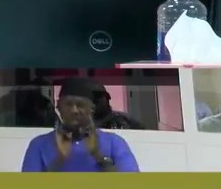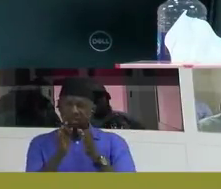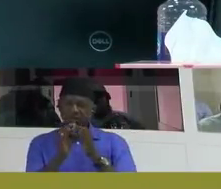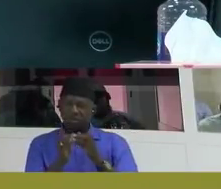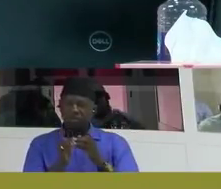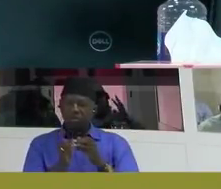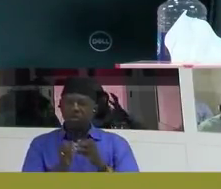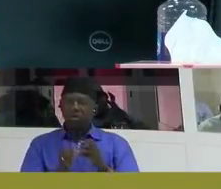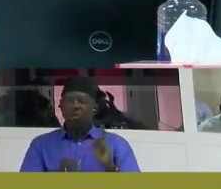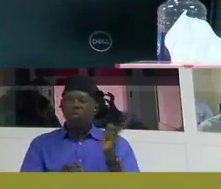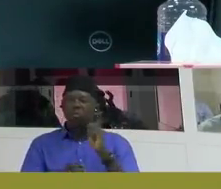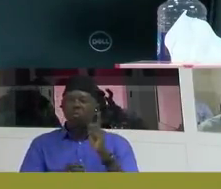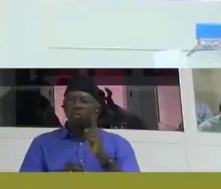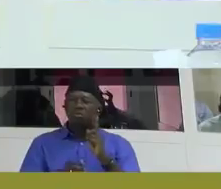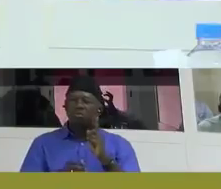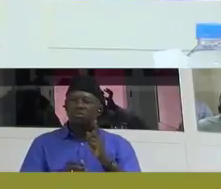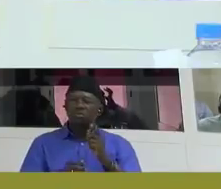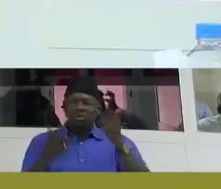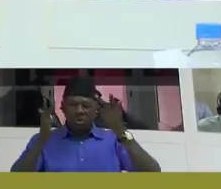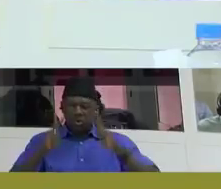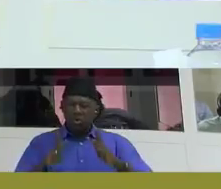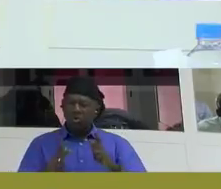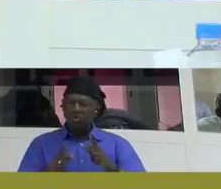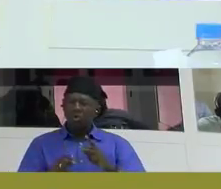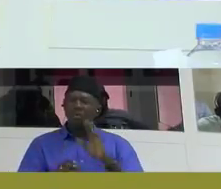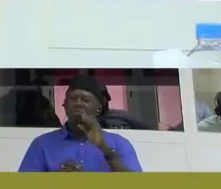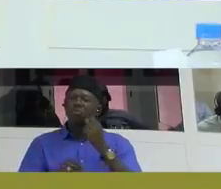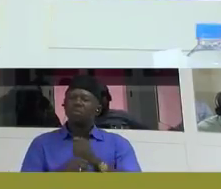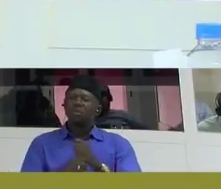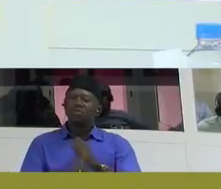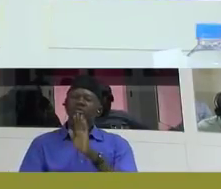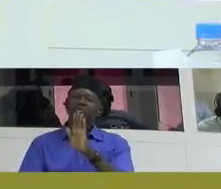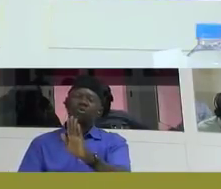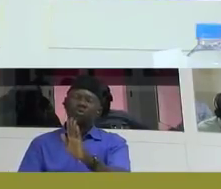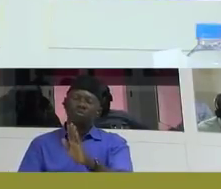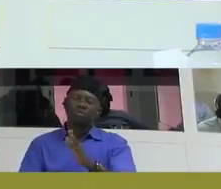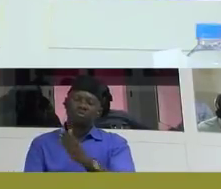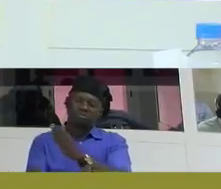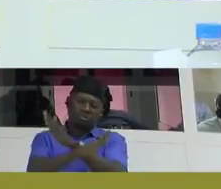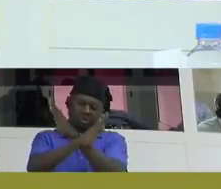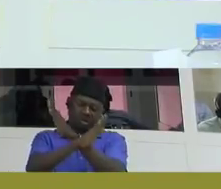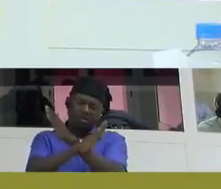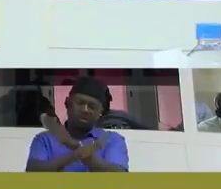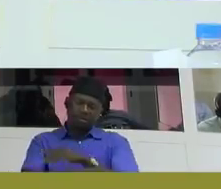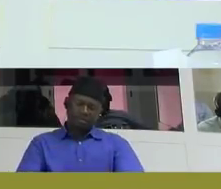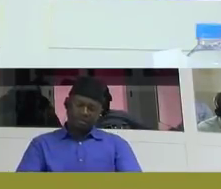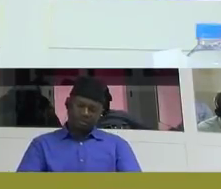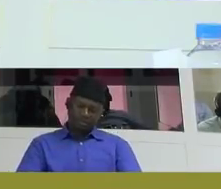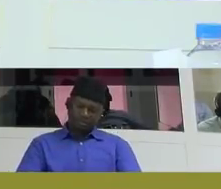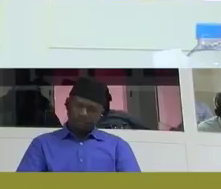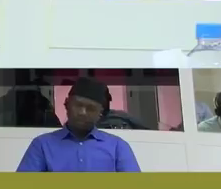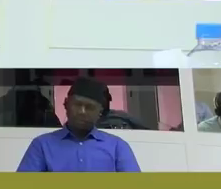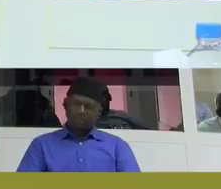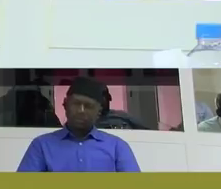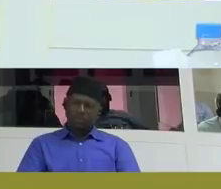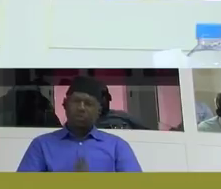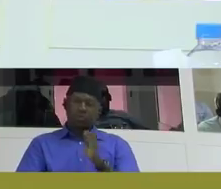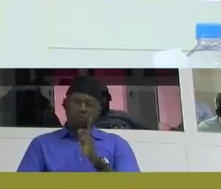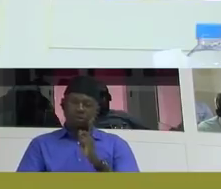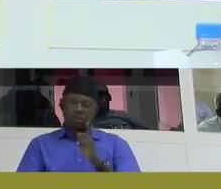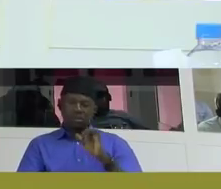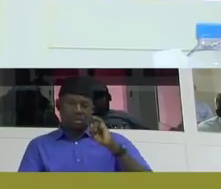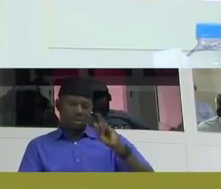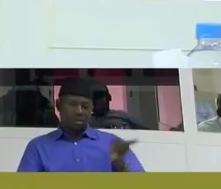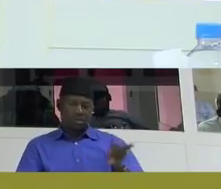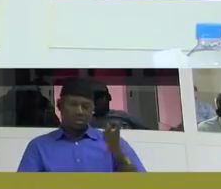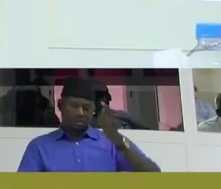ban? The narrative given was it was an executive order. And